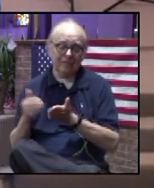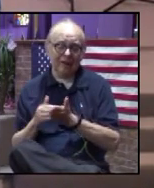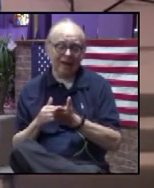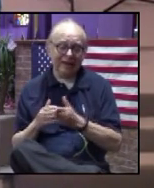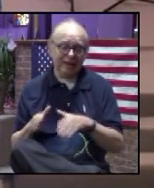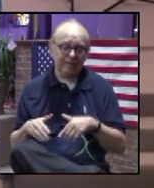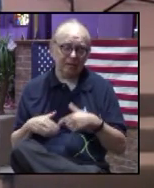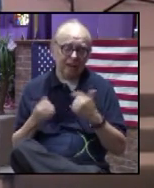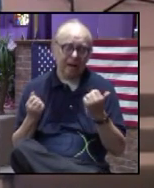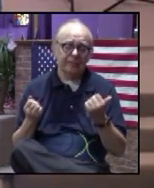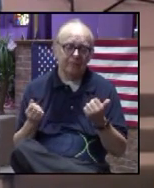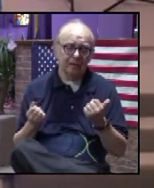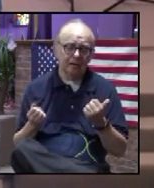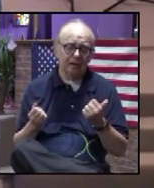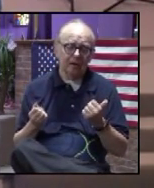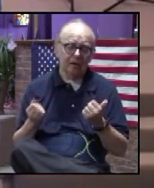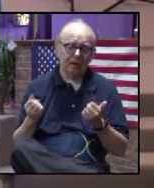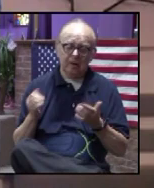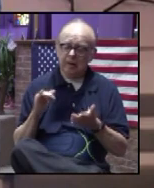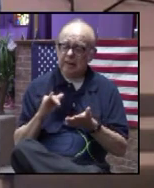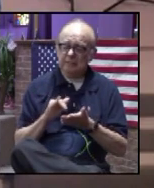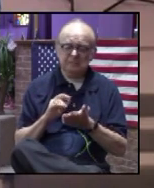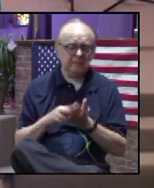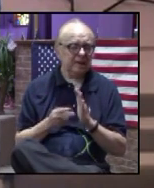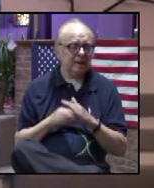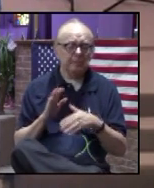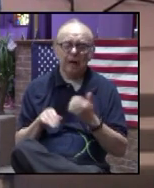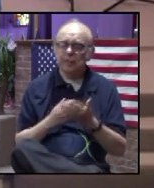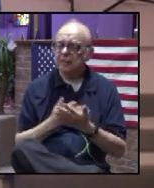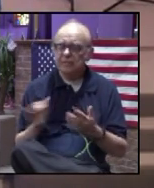life, and that's what this is all about.